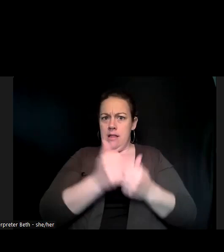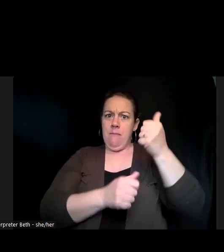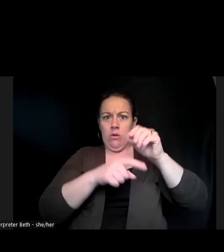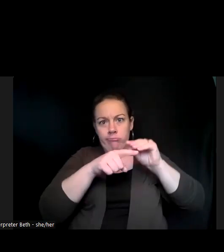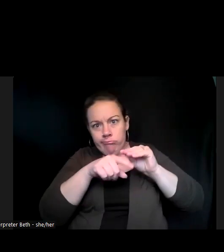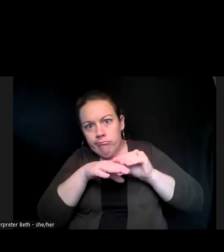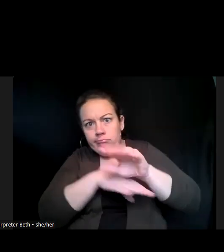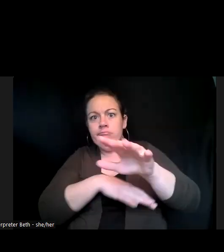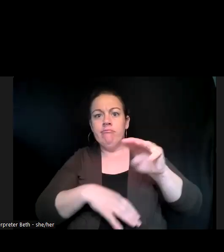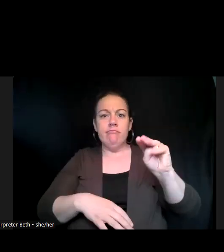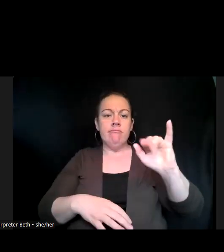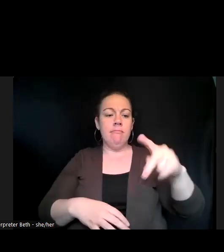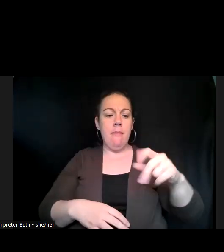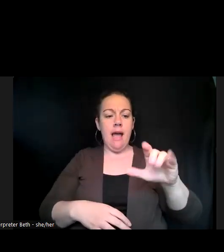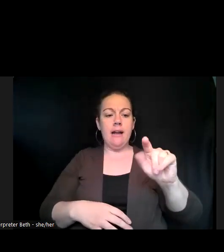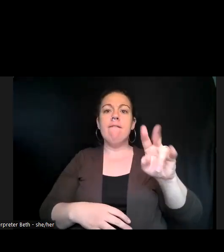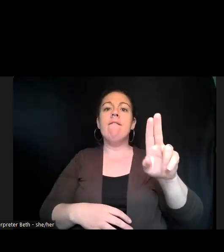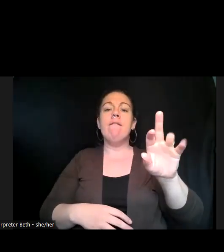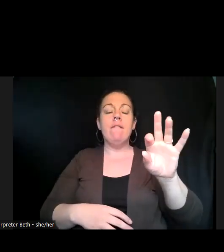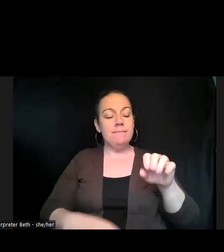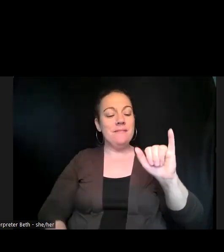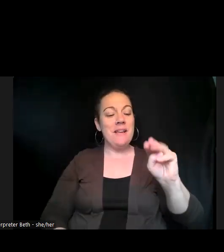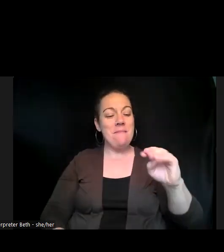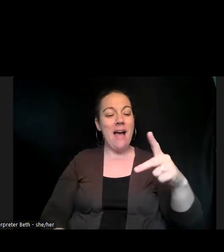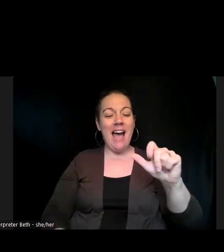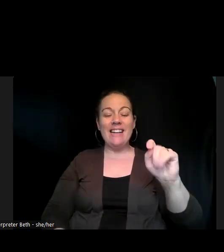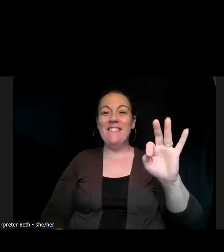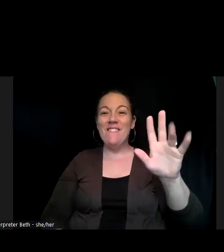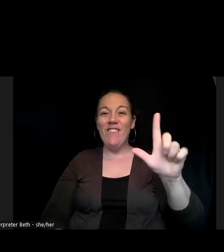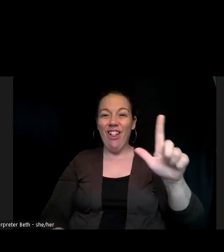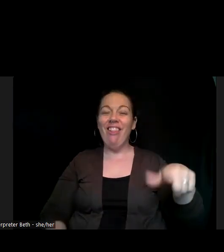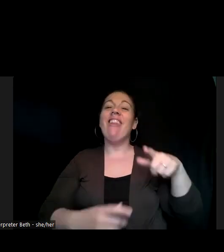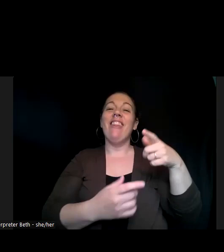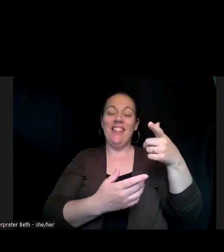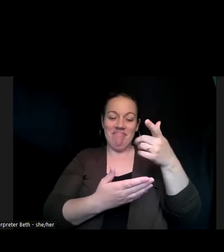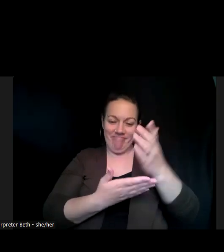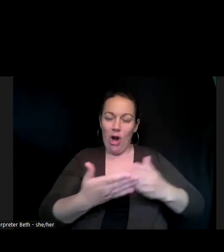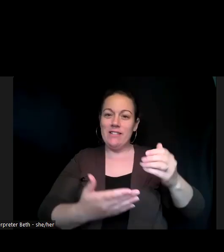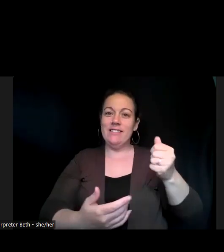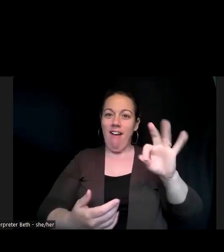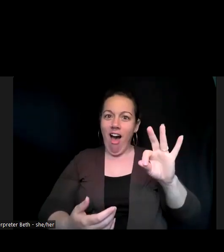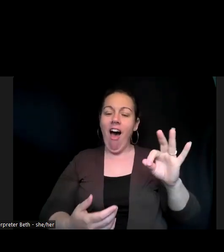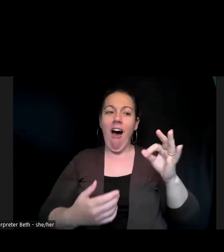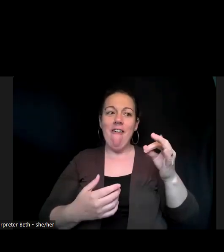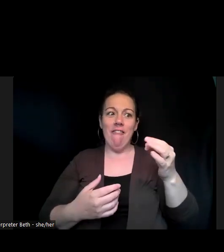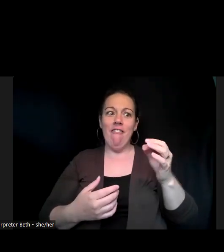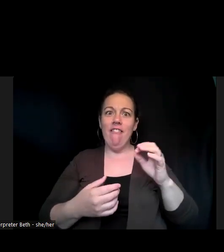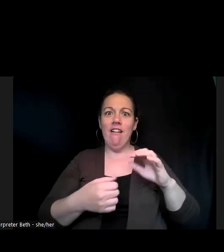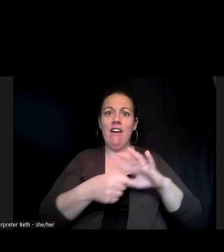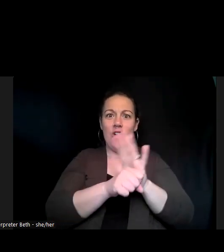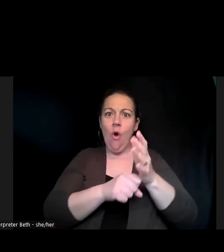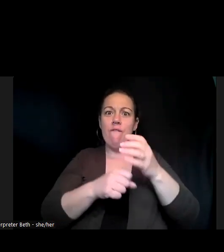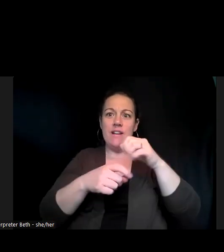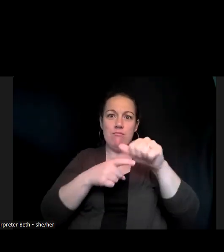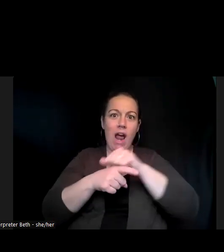can be doing with students to make sure that they're able to catch up and have their learning accelerated so that they are able to access